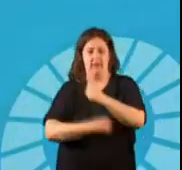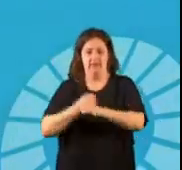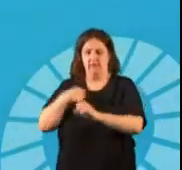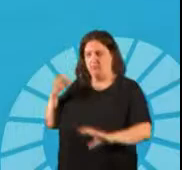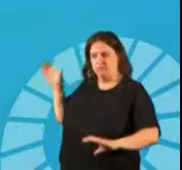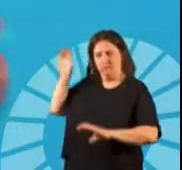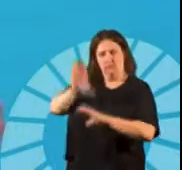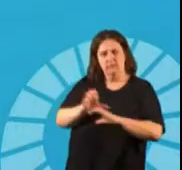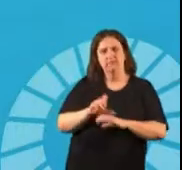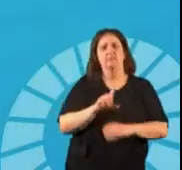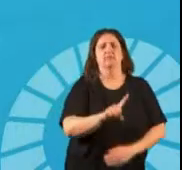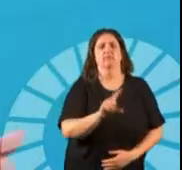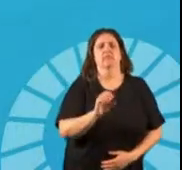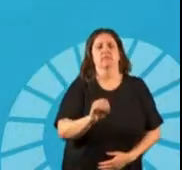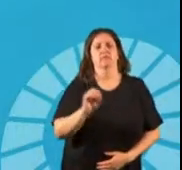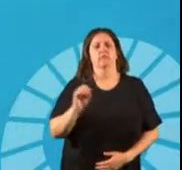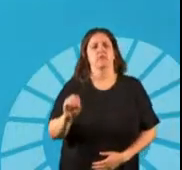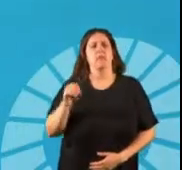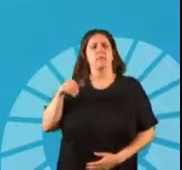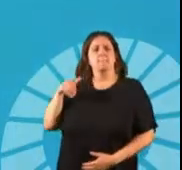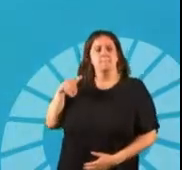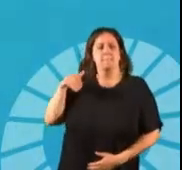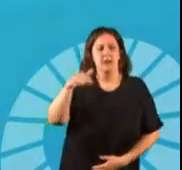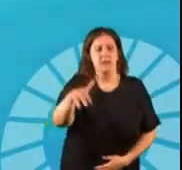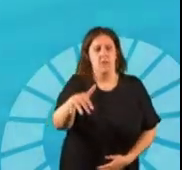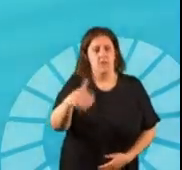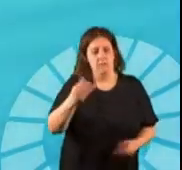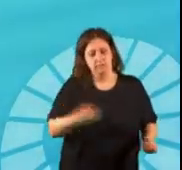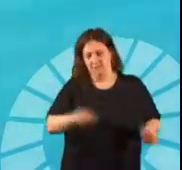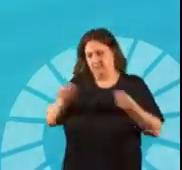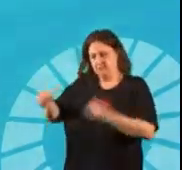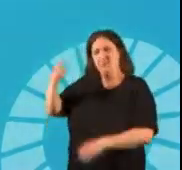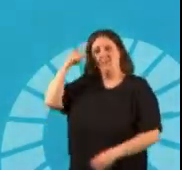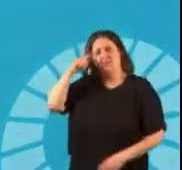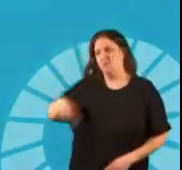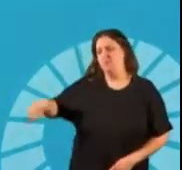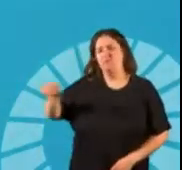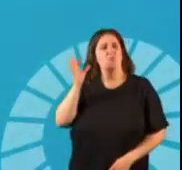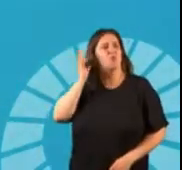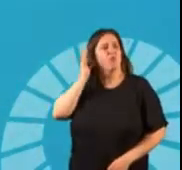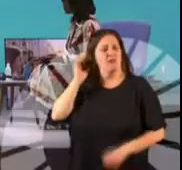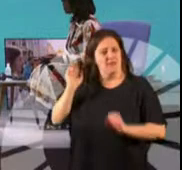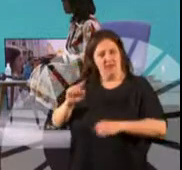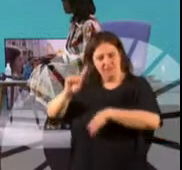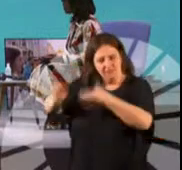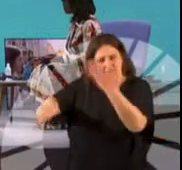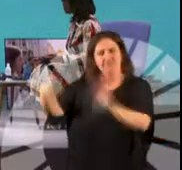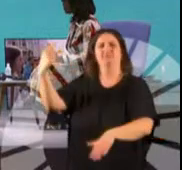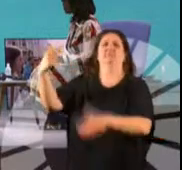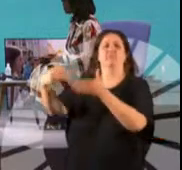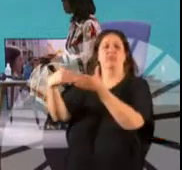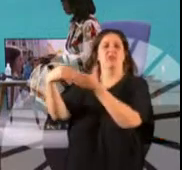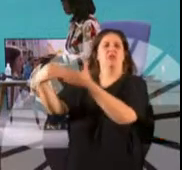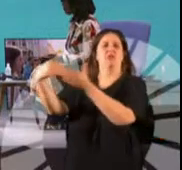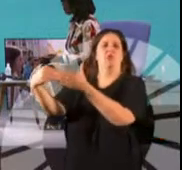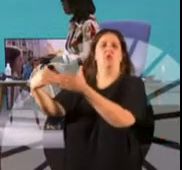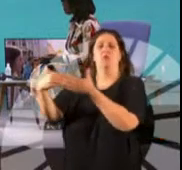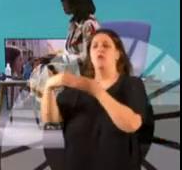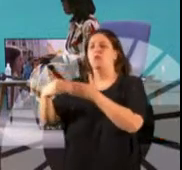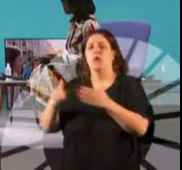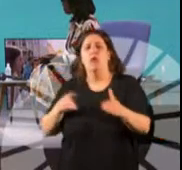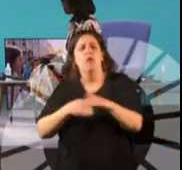of power, in law, economics, and health, because women not only should have a seat at the table, they should be in